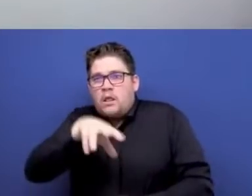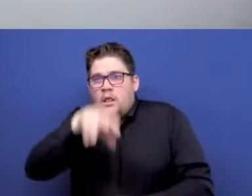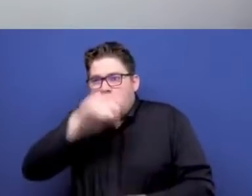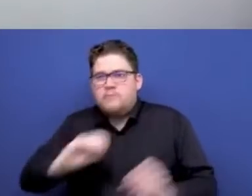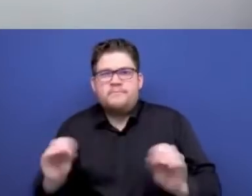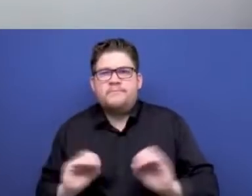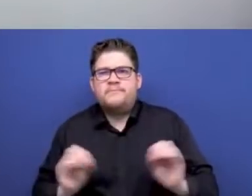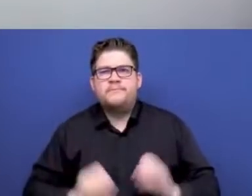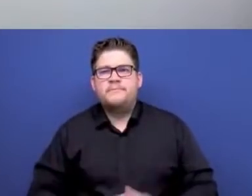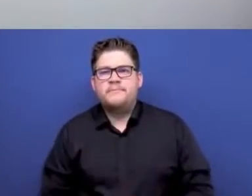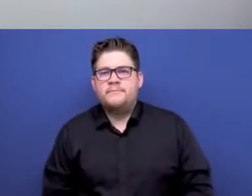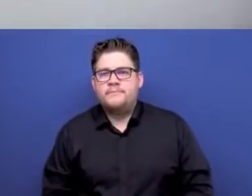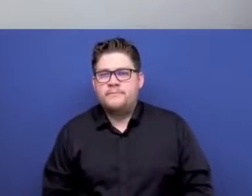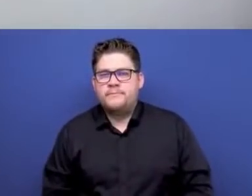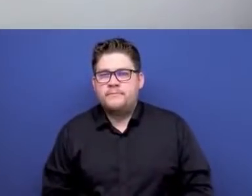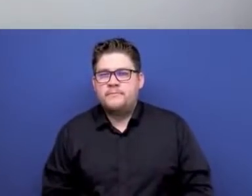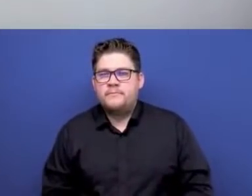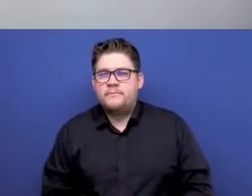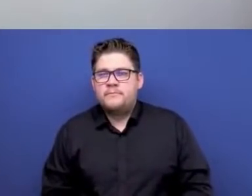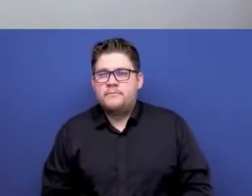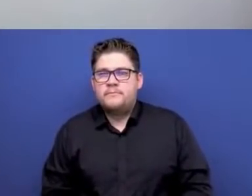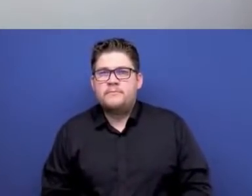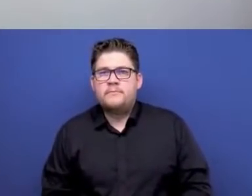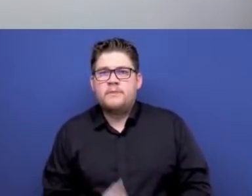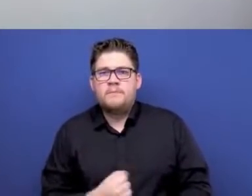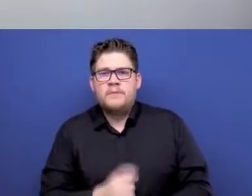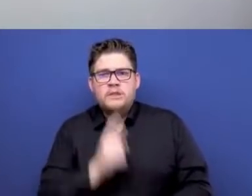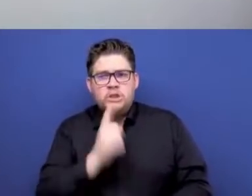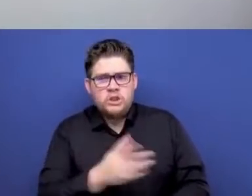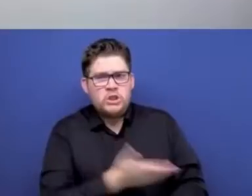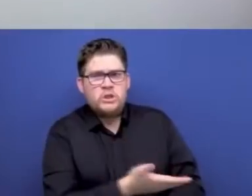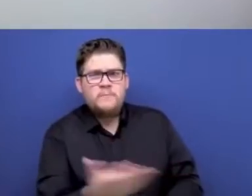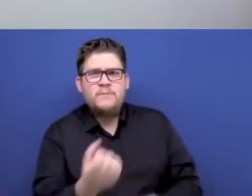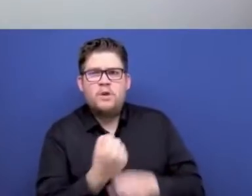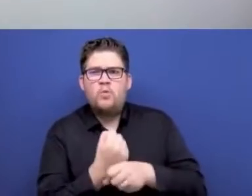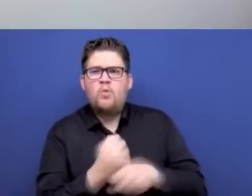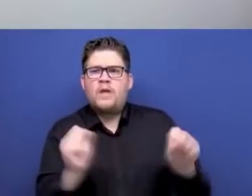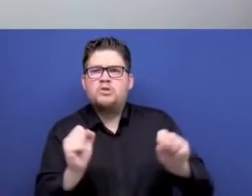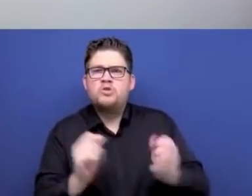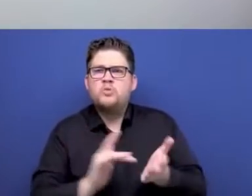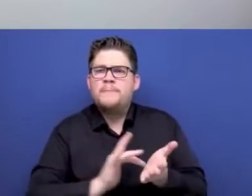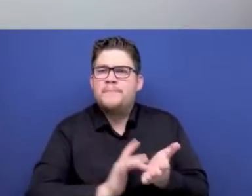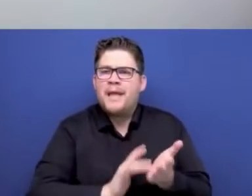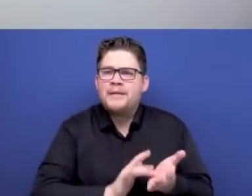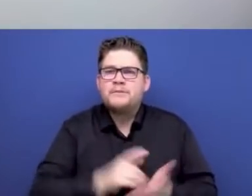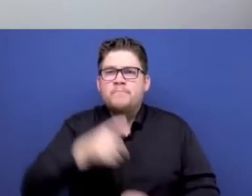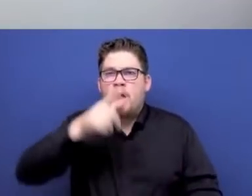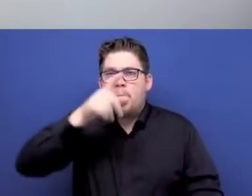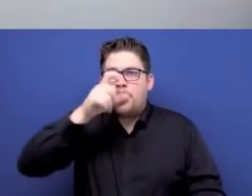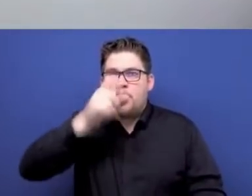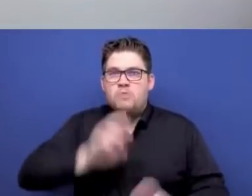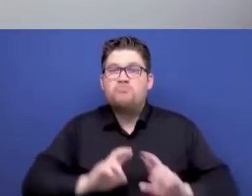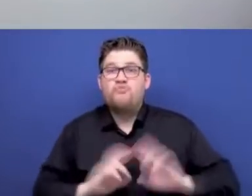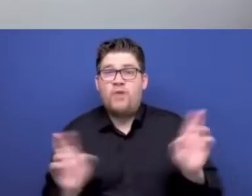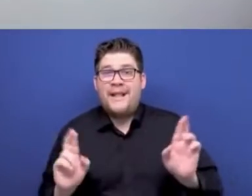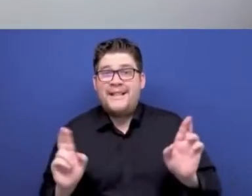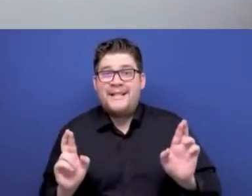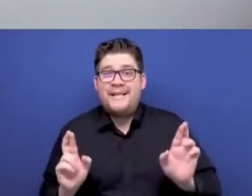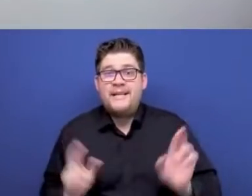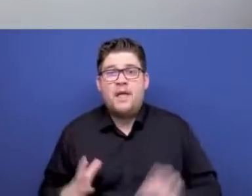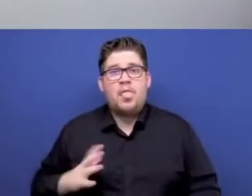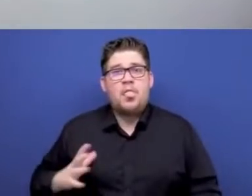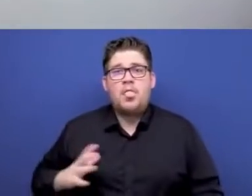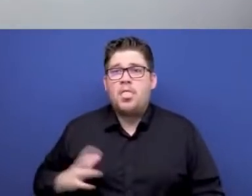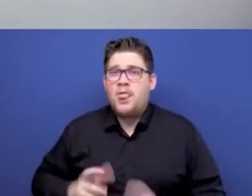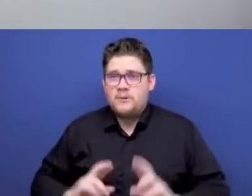rescue medications available to you. And right now, that's very important to make sure you have those now and know where you can